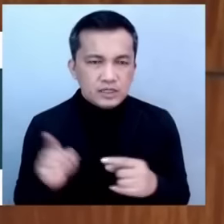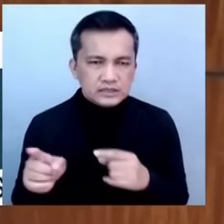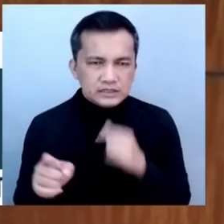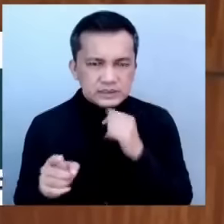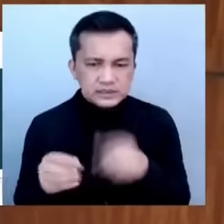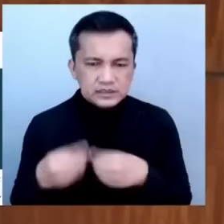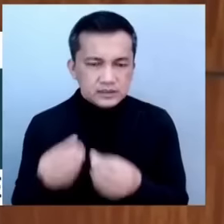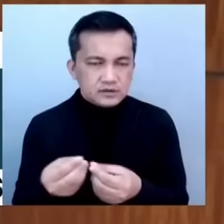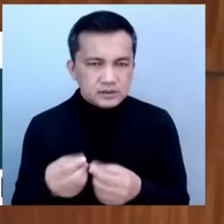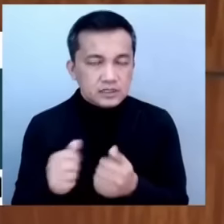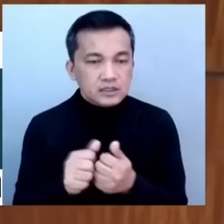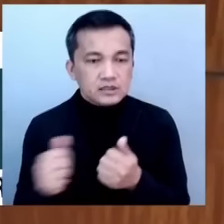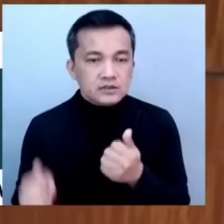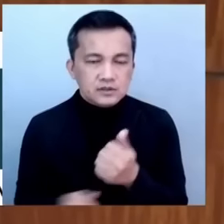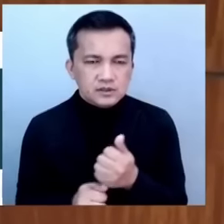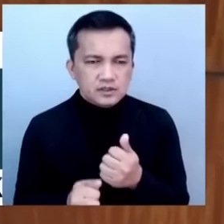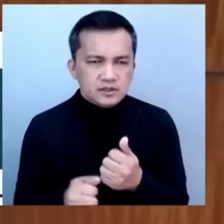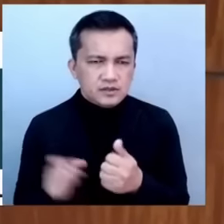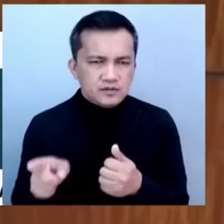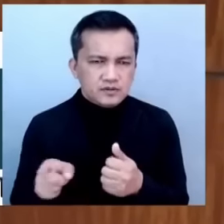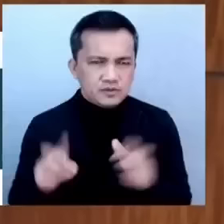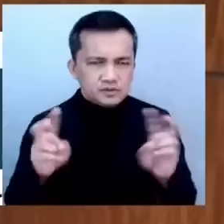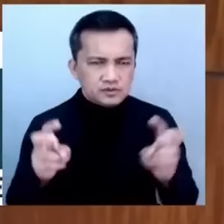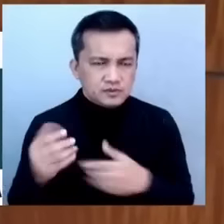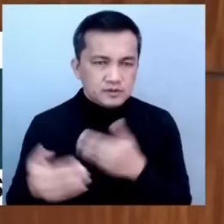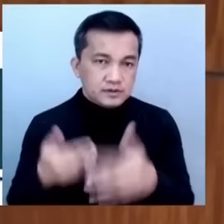for as one of the processes